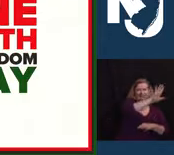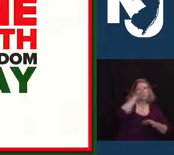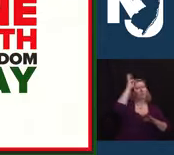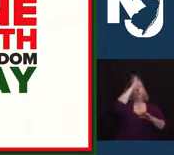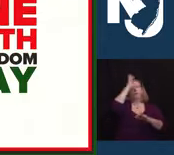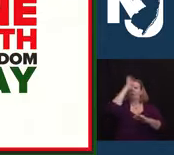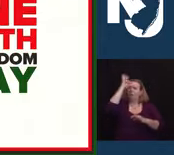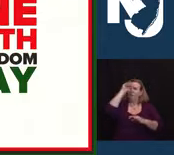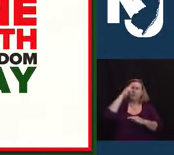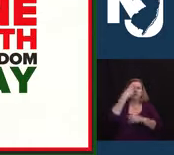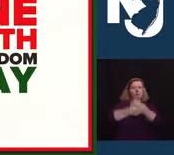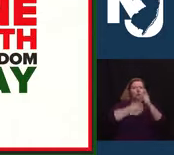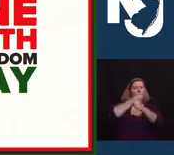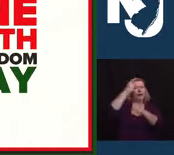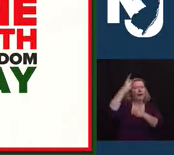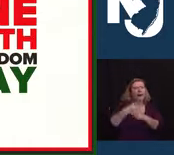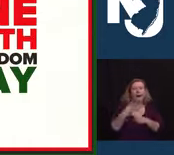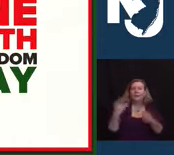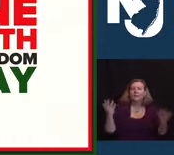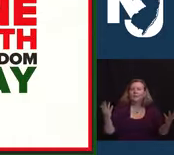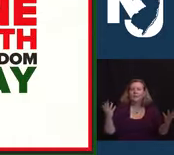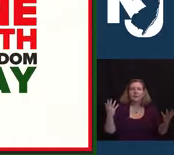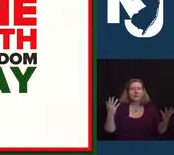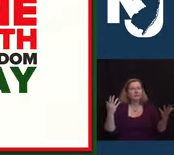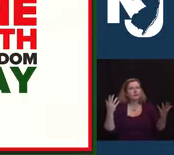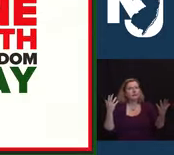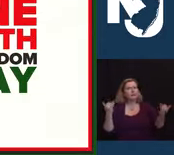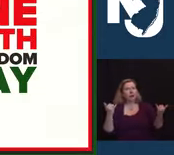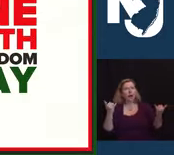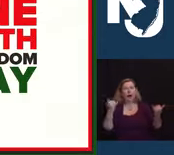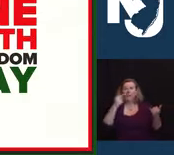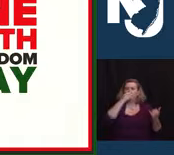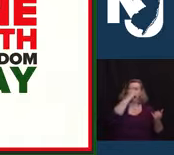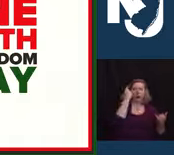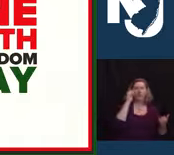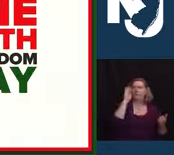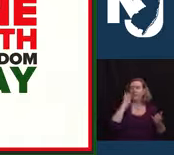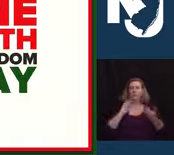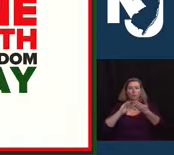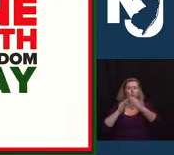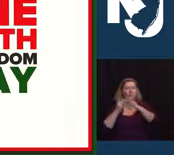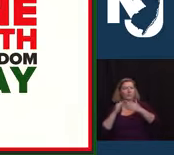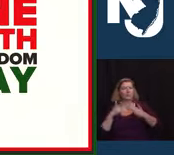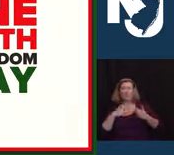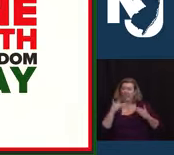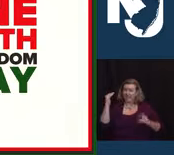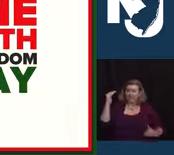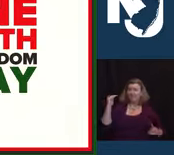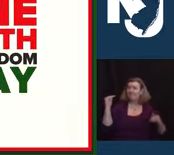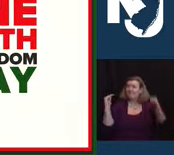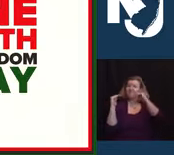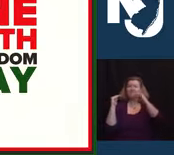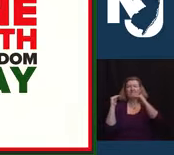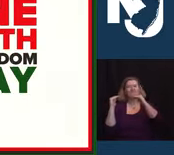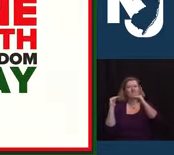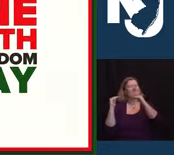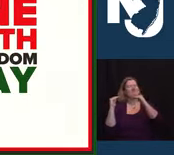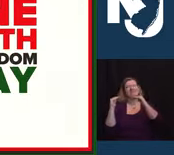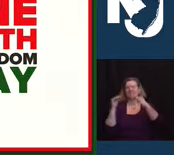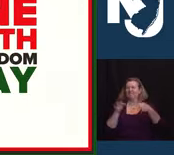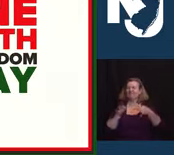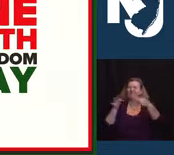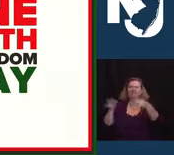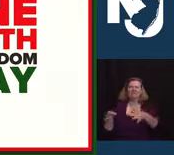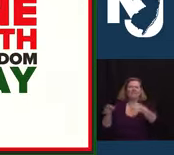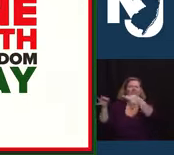Black and brown Americans, that same feeling of justice delayed persists today. We must endeavor to do more to